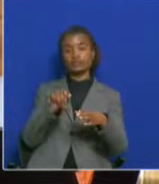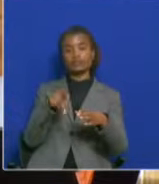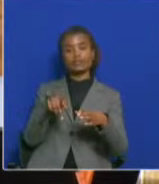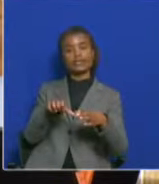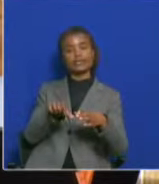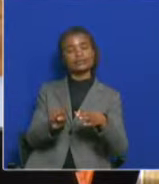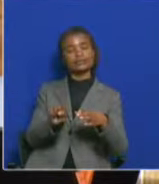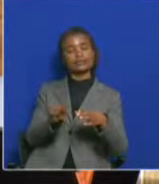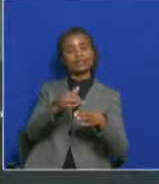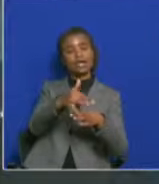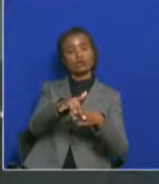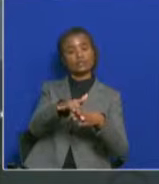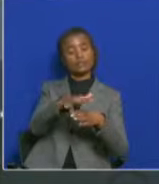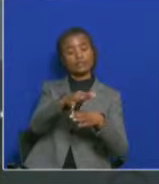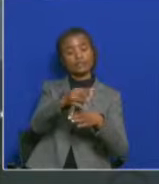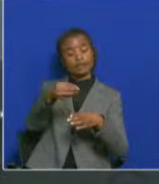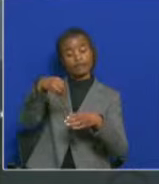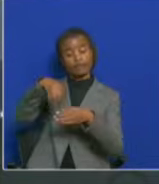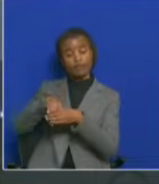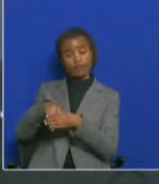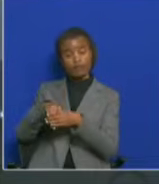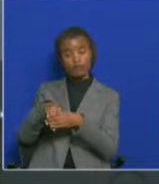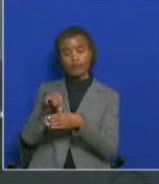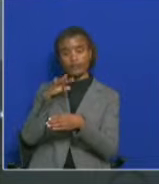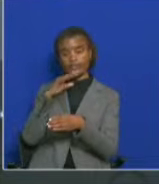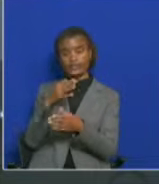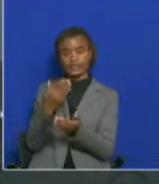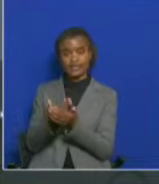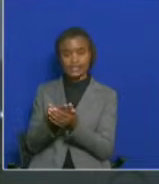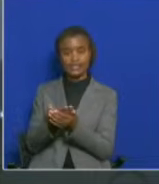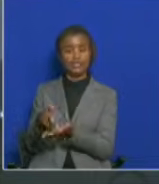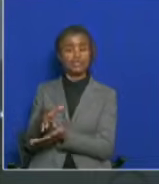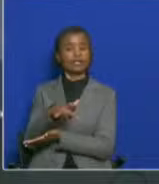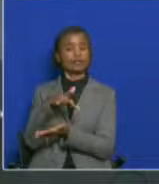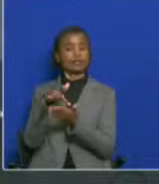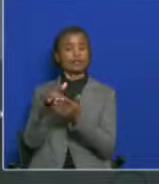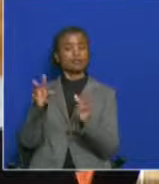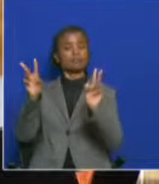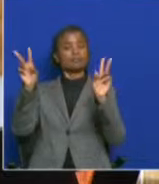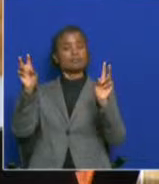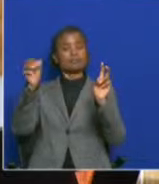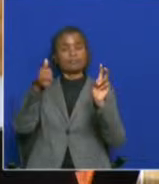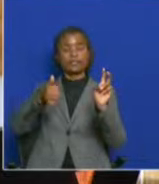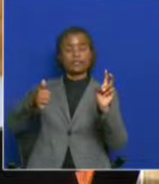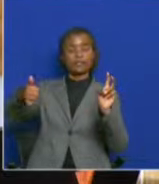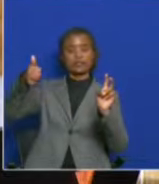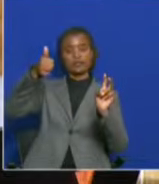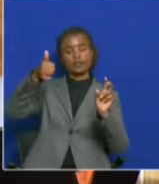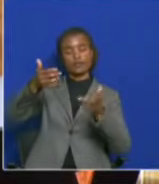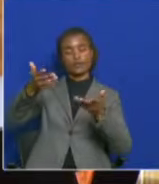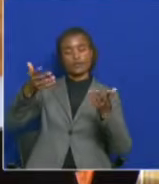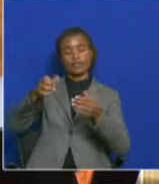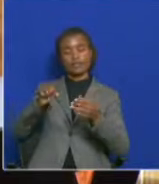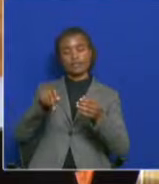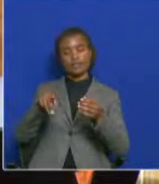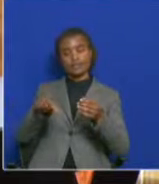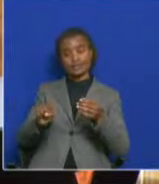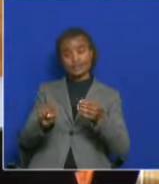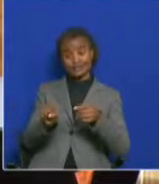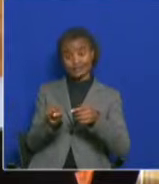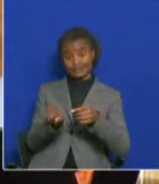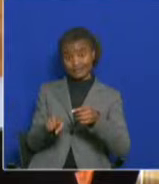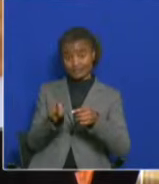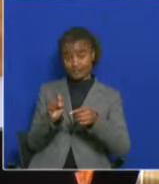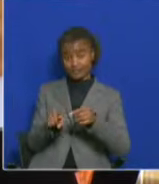be given the rank that is commensurate with your seniority in the SAPS, and that's what happened here. So he didn't come through the